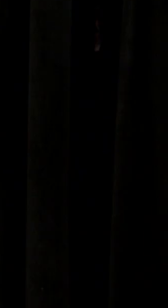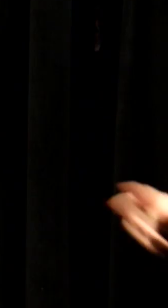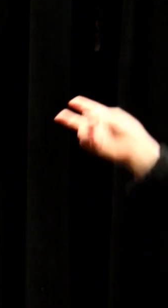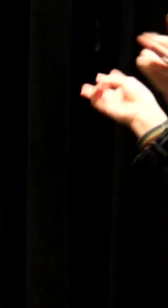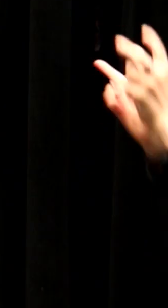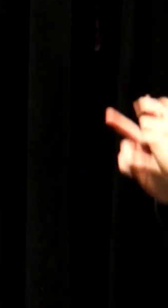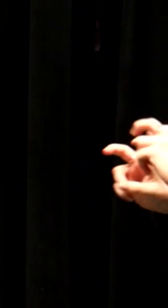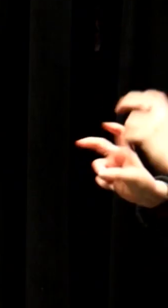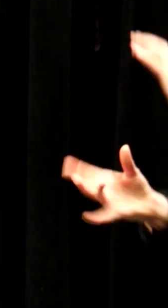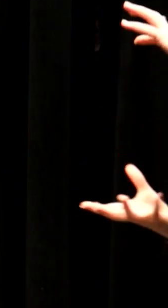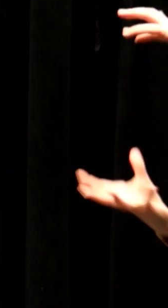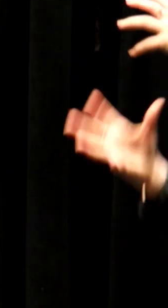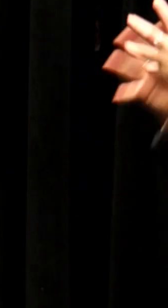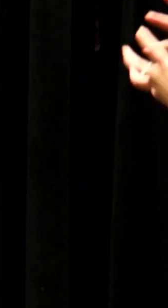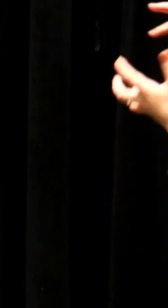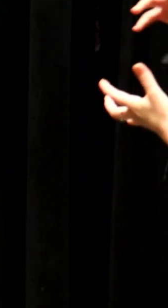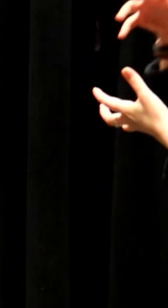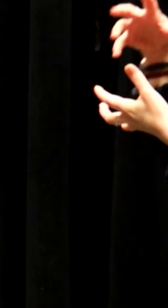wonderful tool.